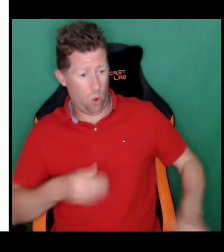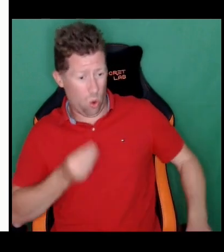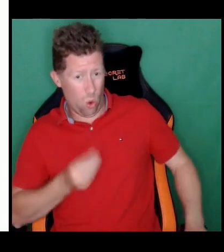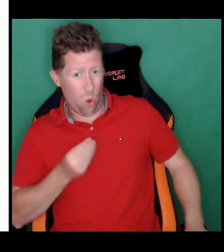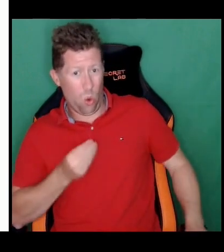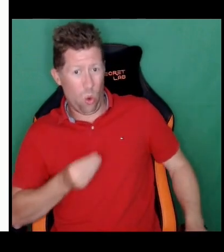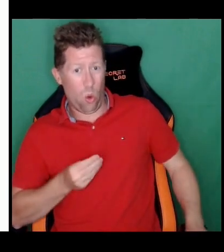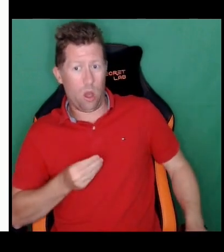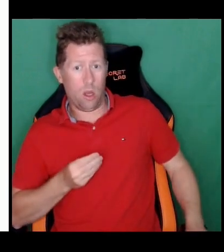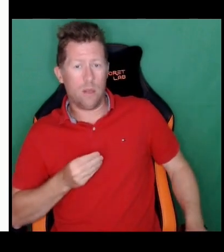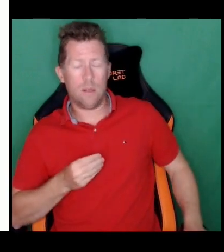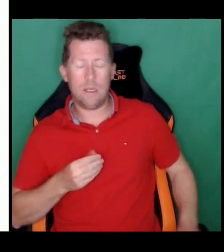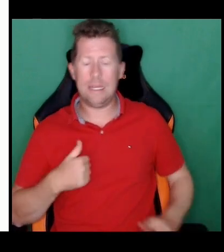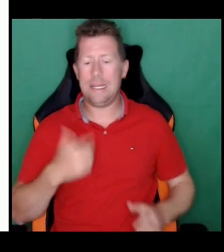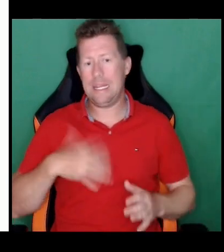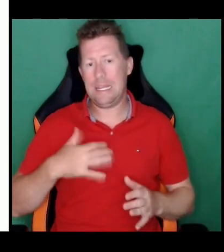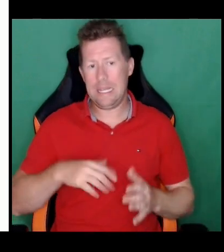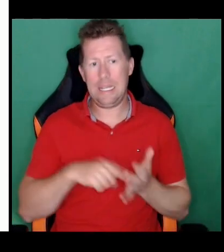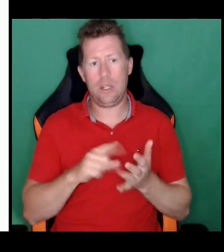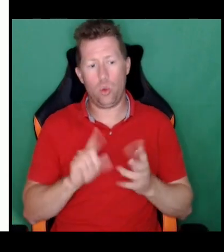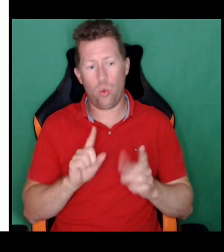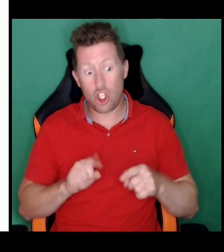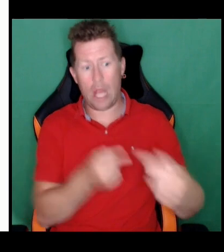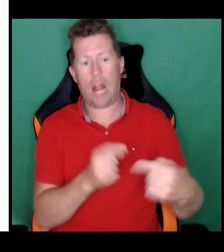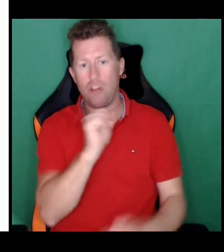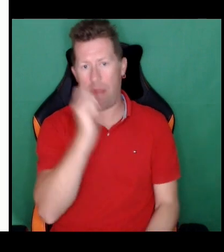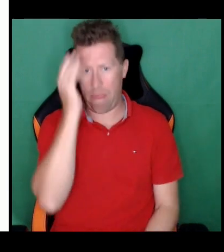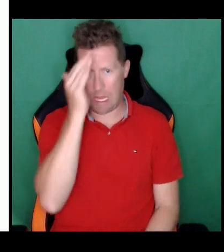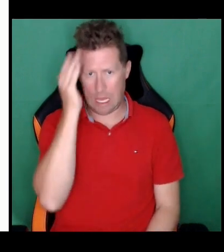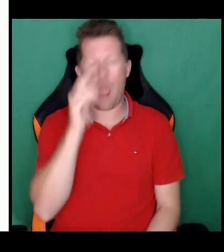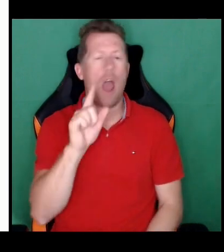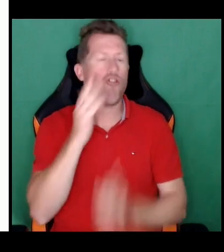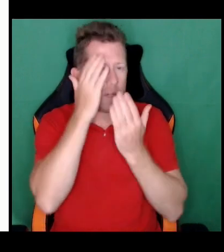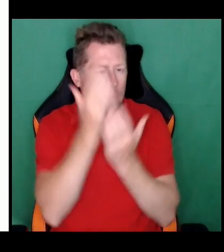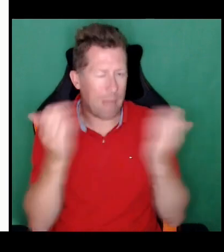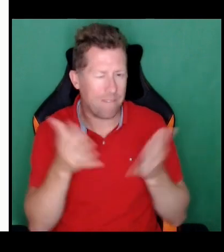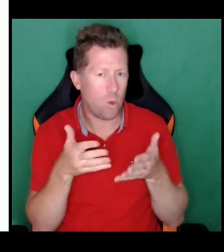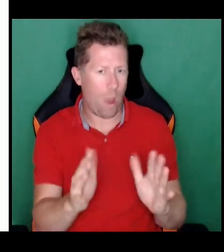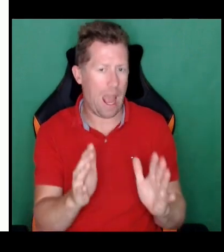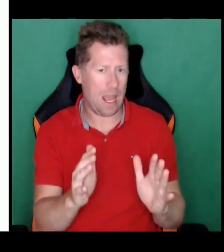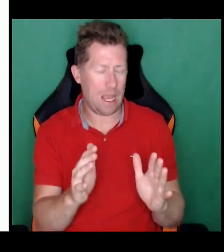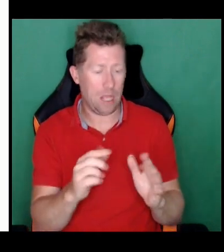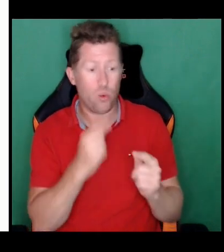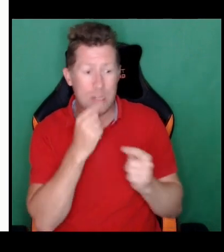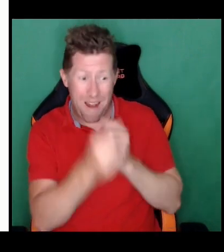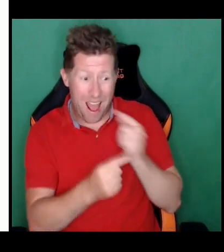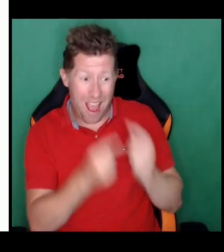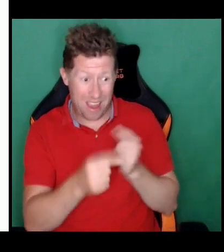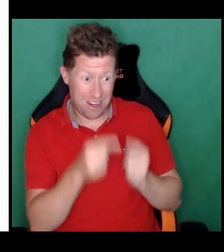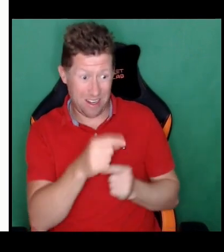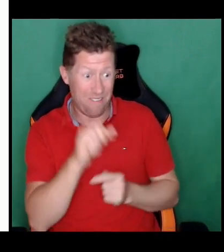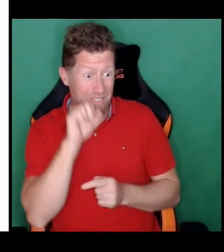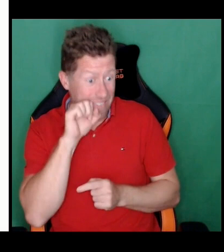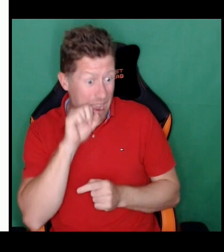inhaling. We really want to challenge them in a respectful, empathic way that their vaping